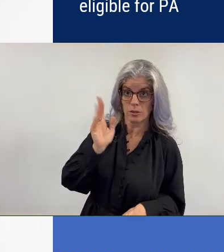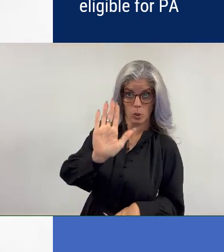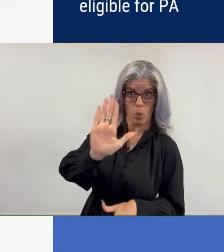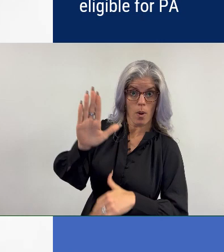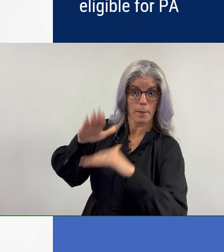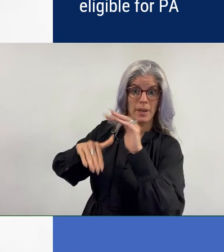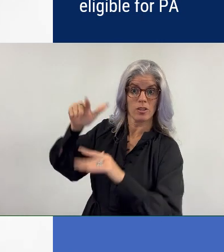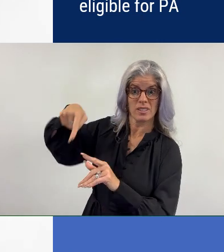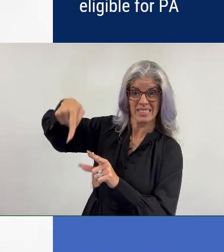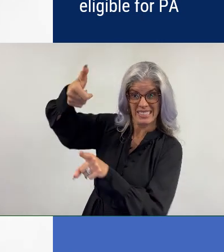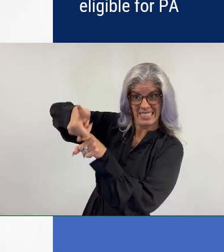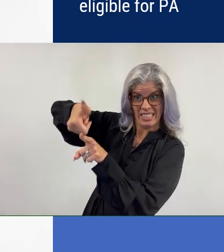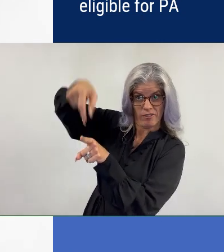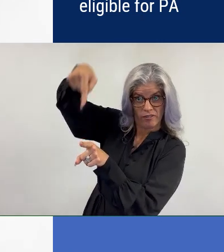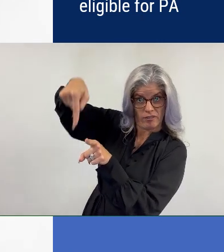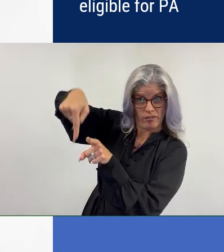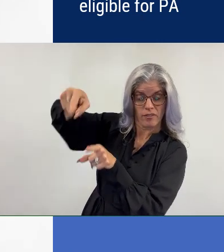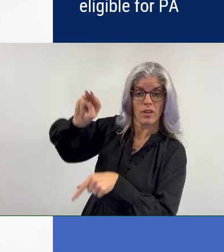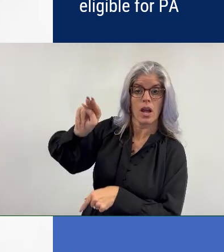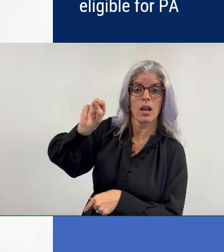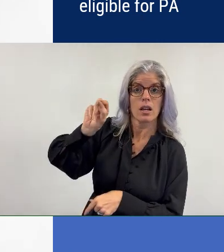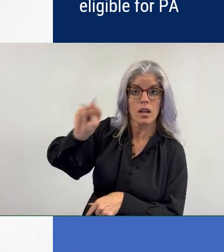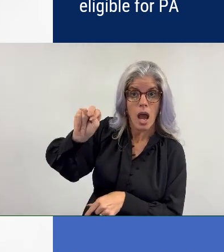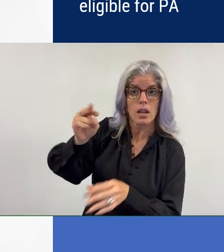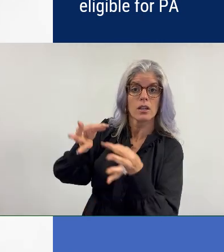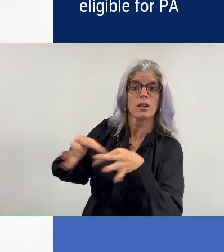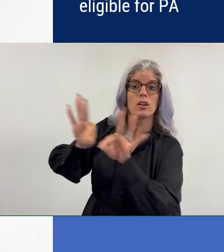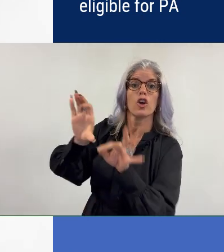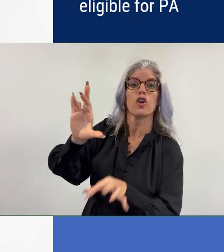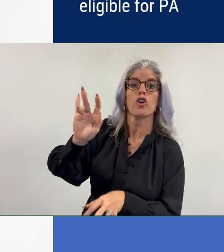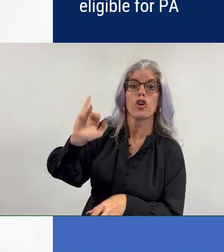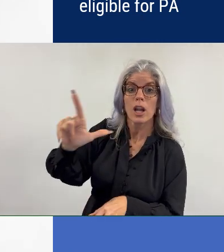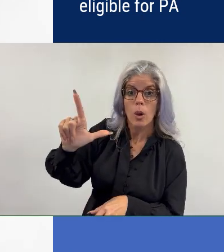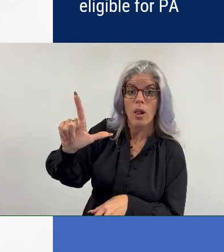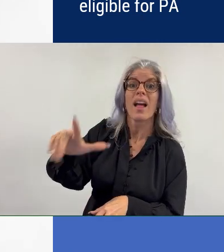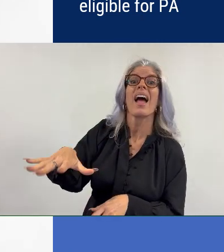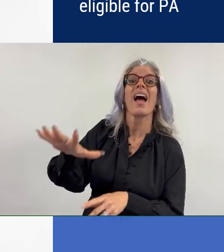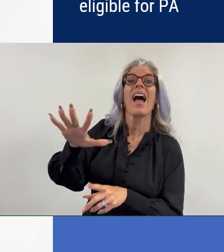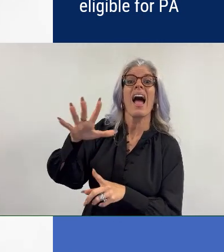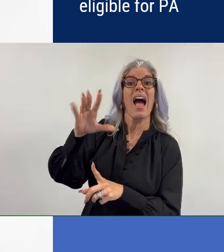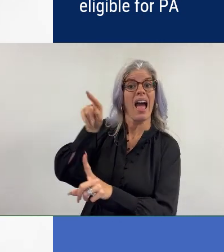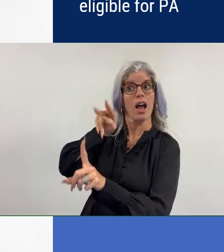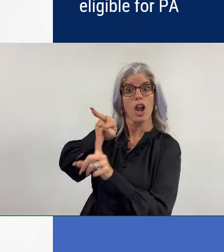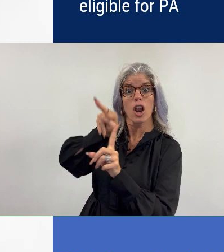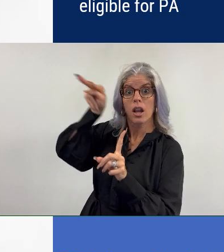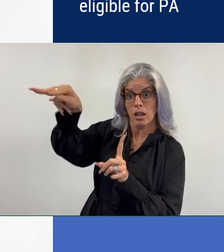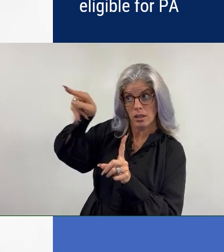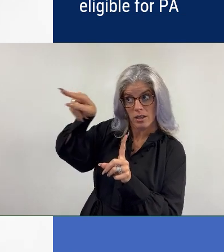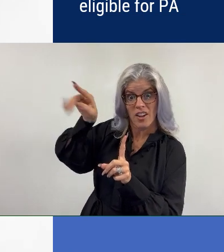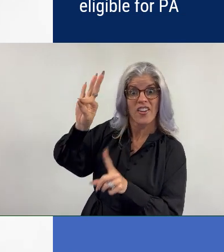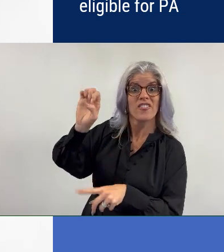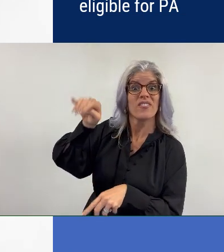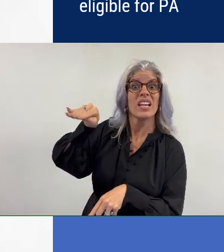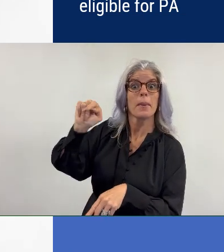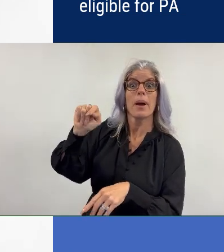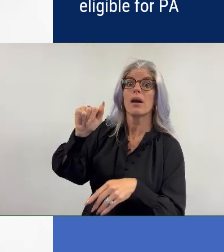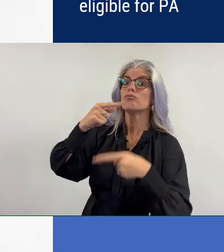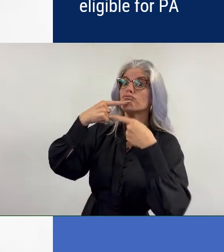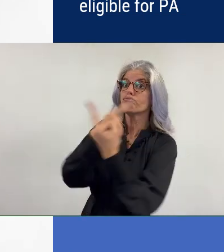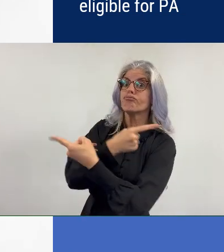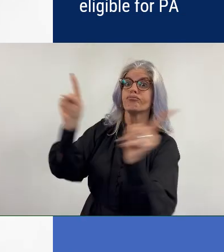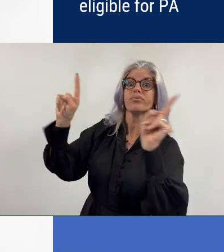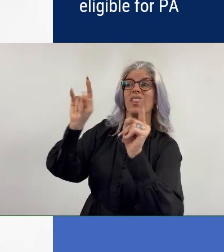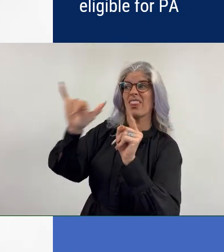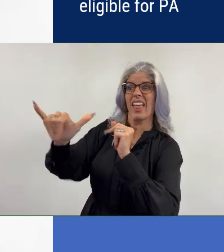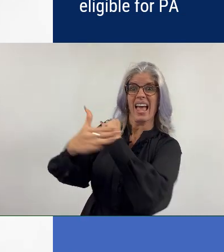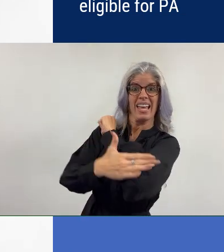county. Second, if you are claiming costs associated with emergency and/or permanent work, register for an account at FEMA